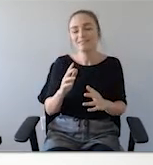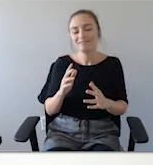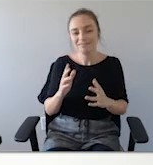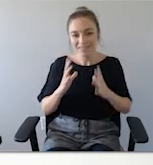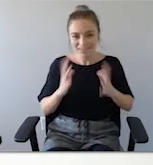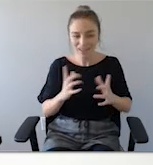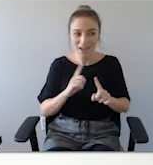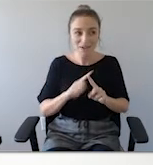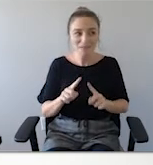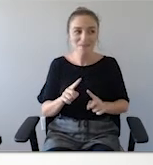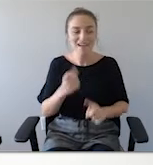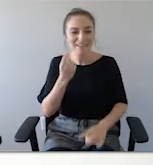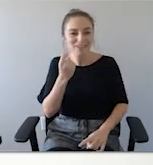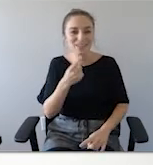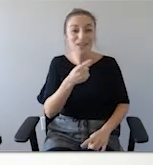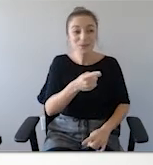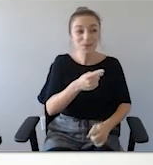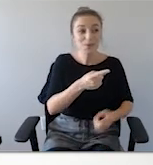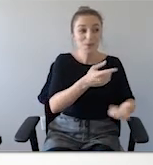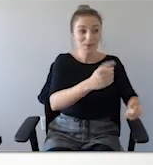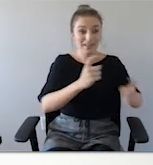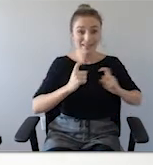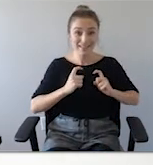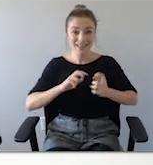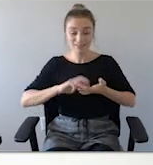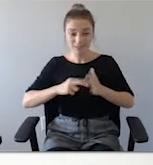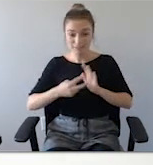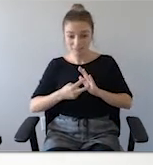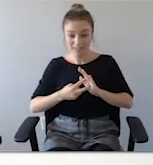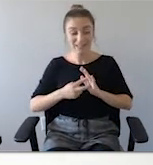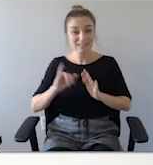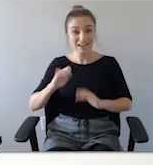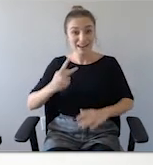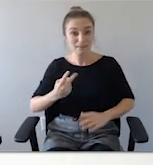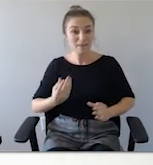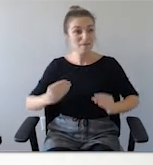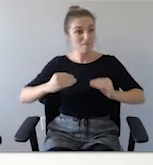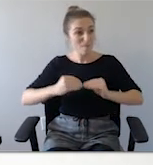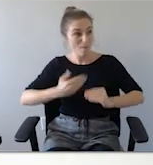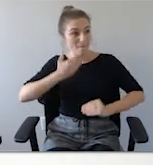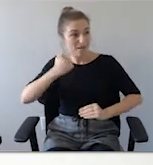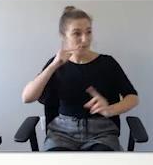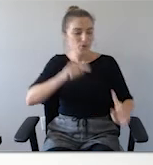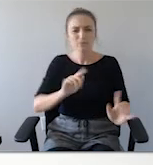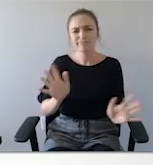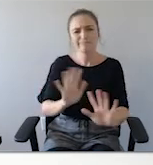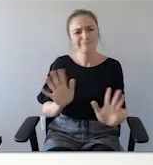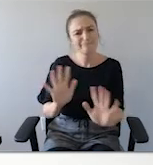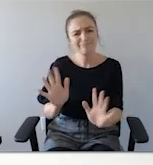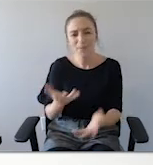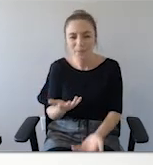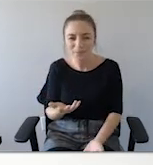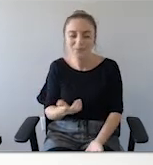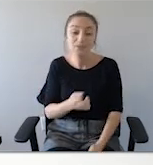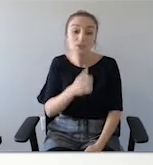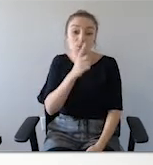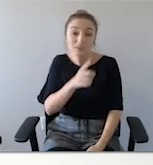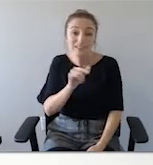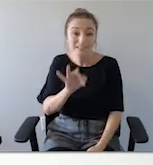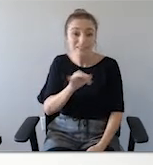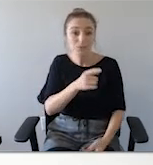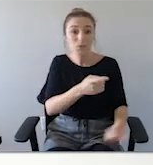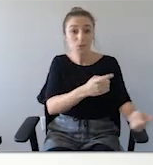stuff. You're not. And actually, I think that you're kind of showing that you're willing